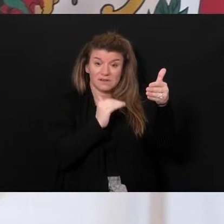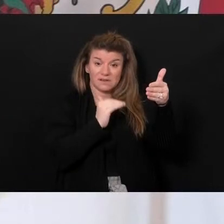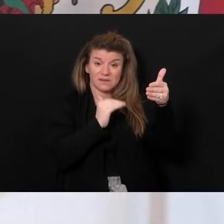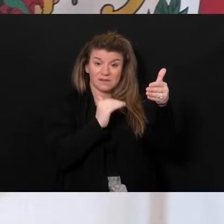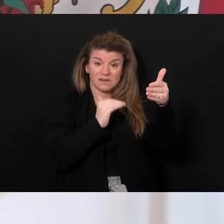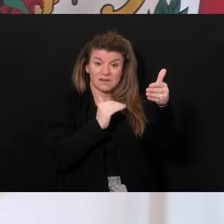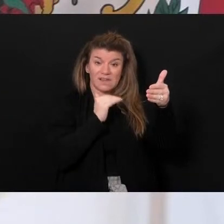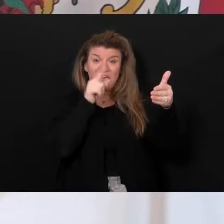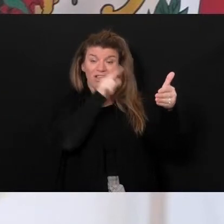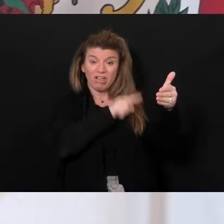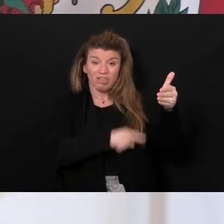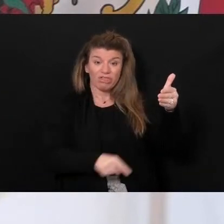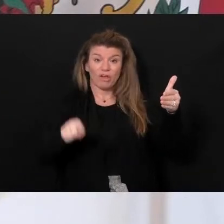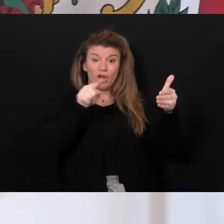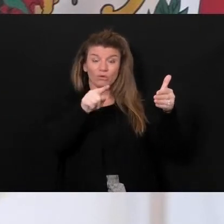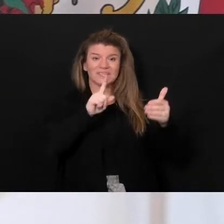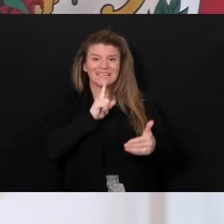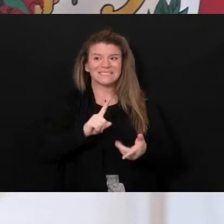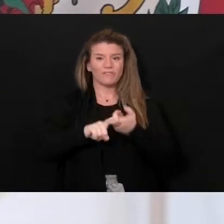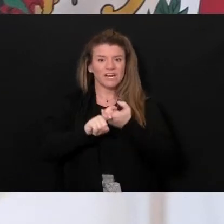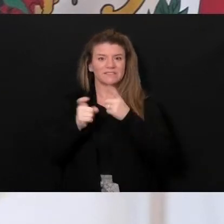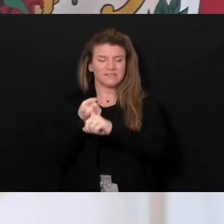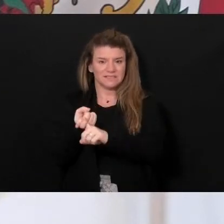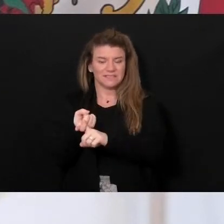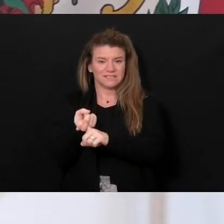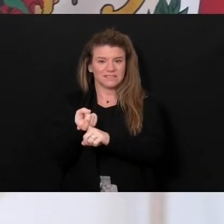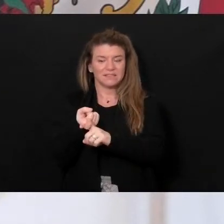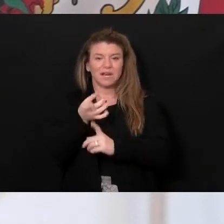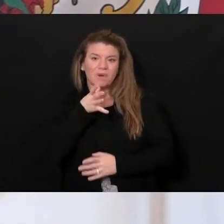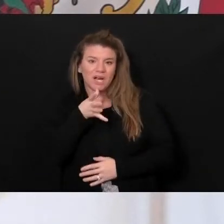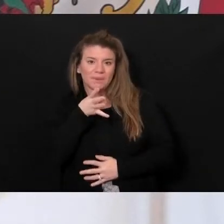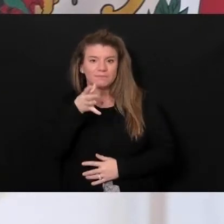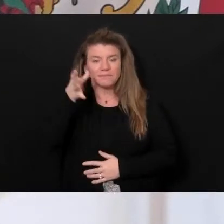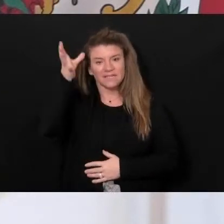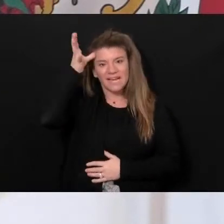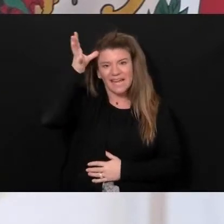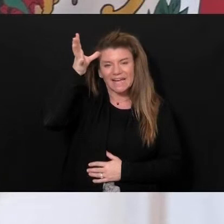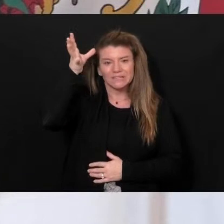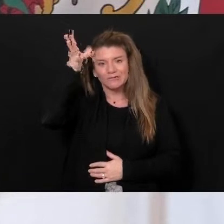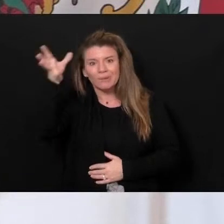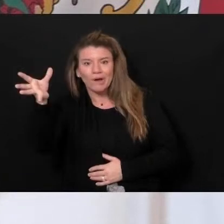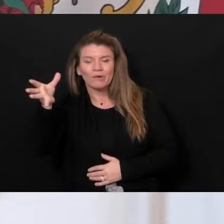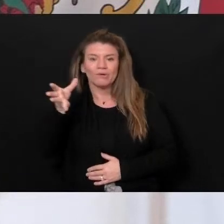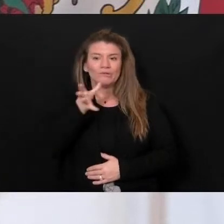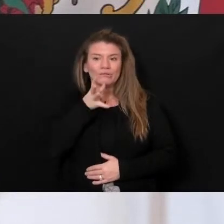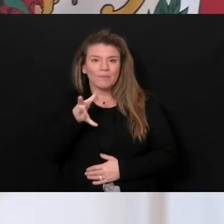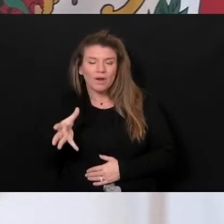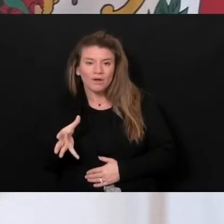is a friend, a mom, a dad, a grandpa, a grandma.